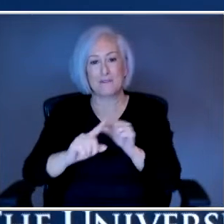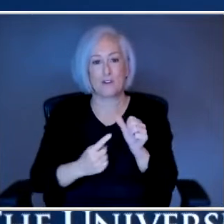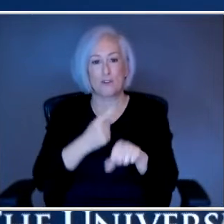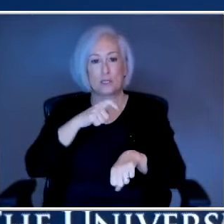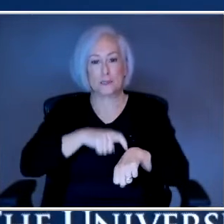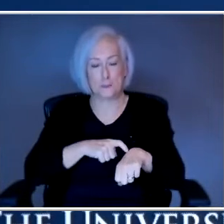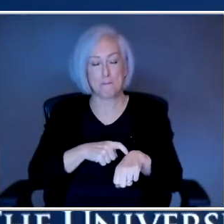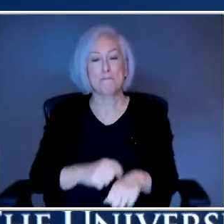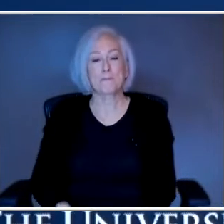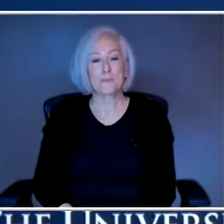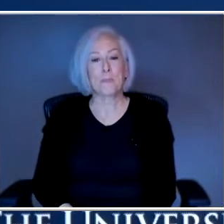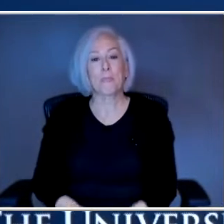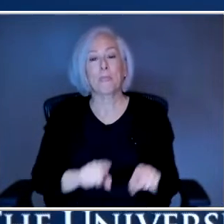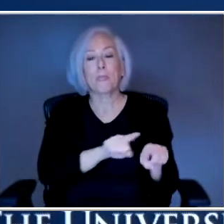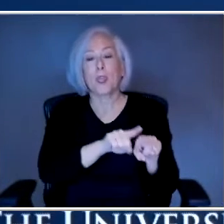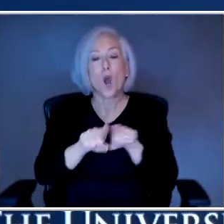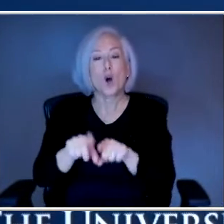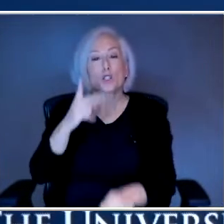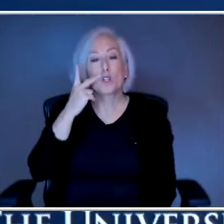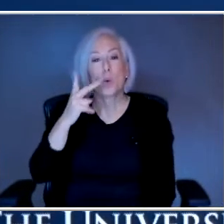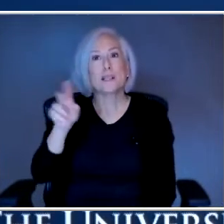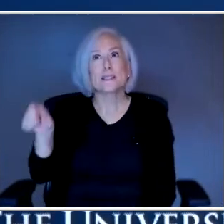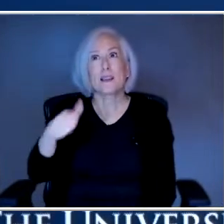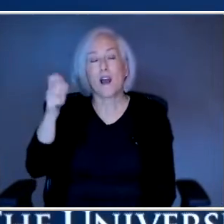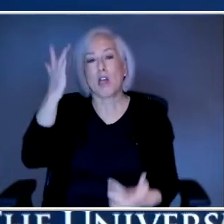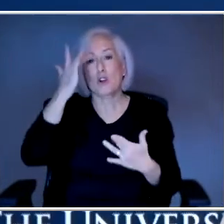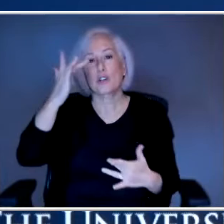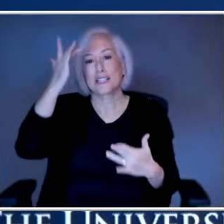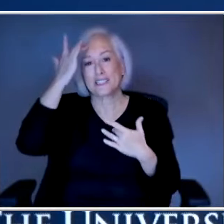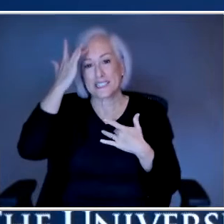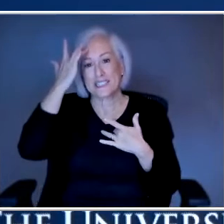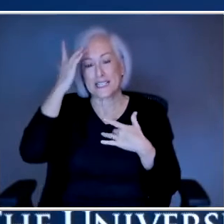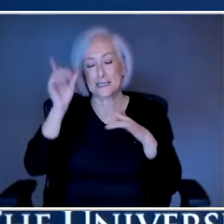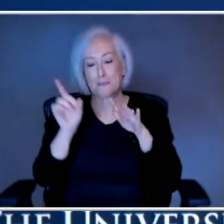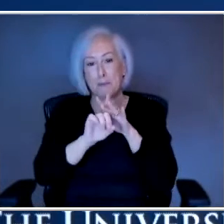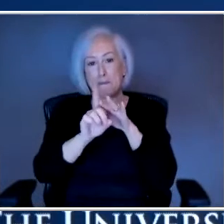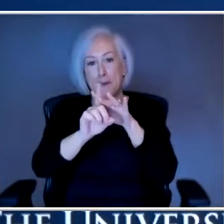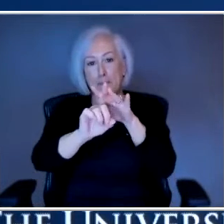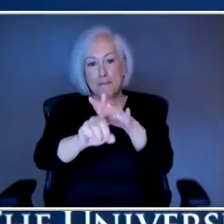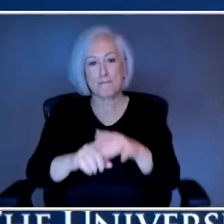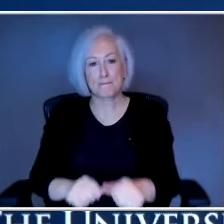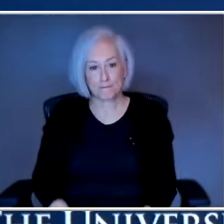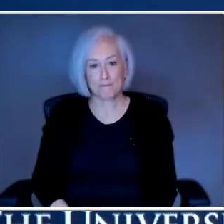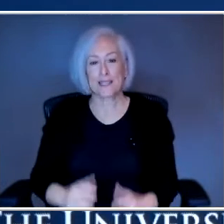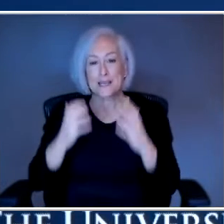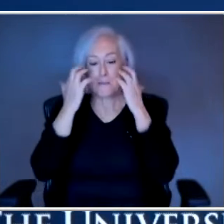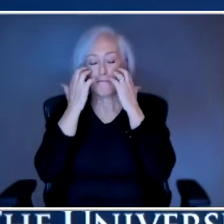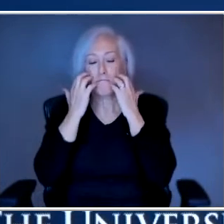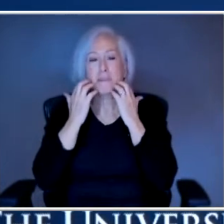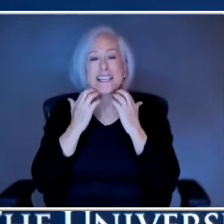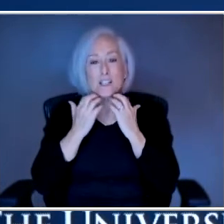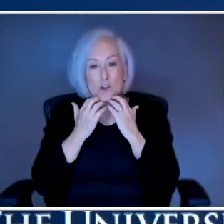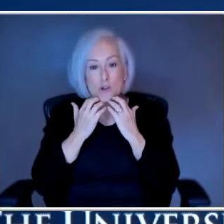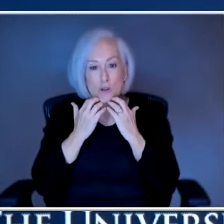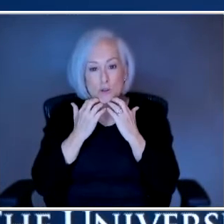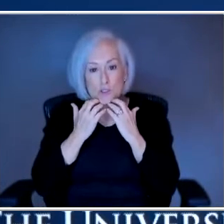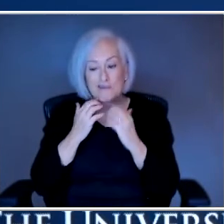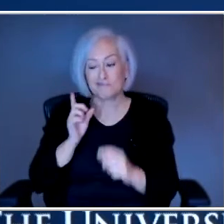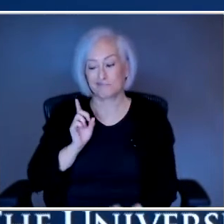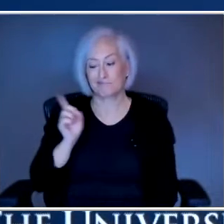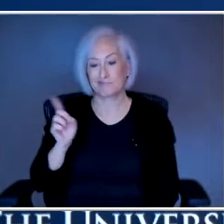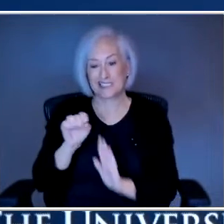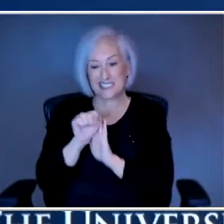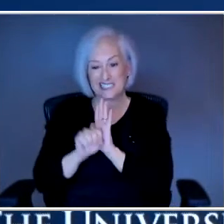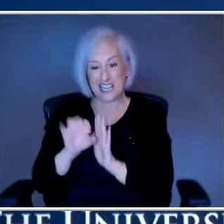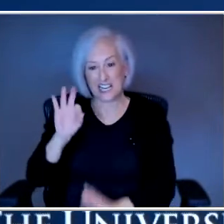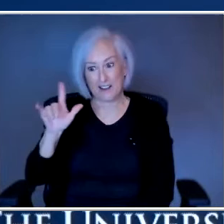seeing other illnesses that are popping up now, particularly measles at this point in time in Florida and some other places as